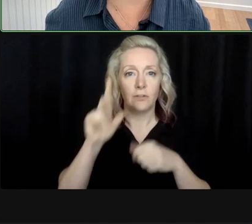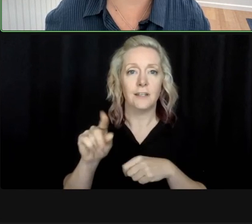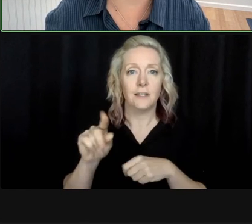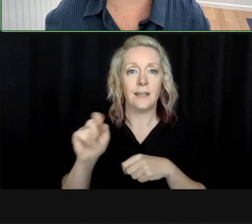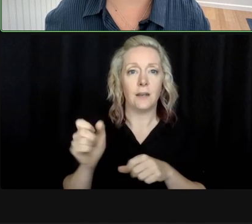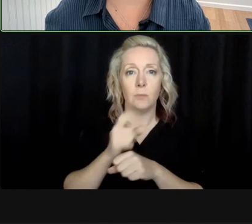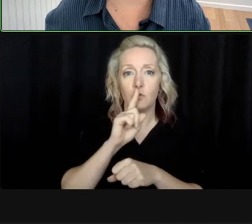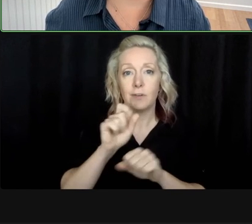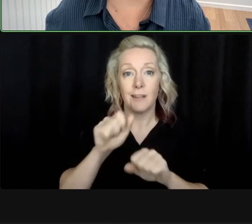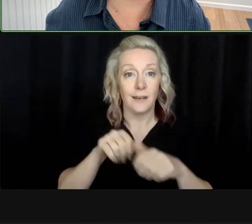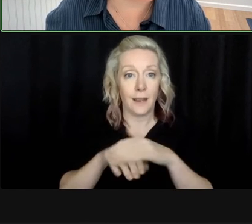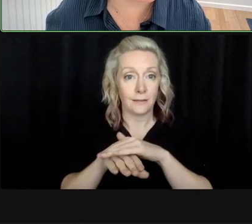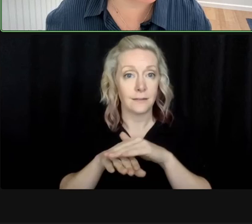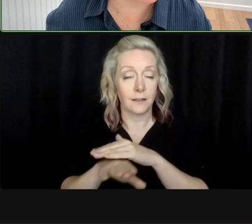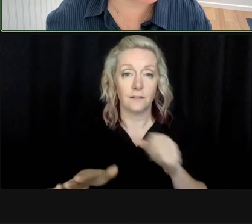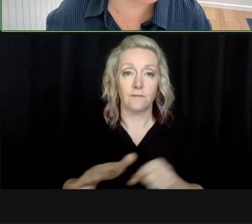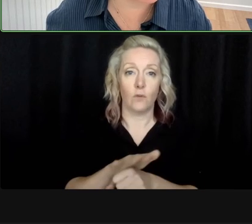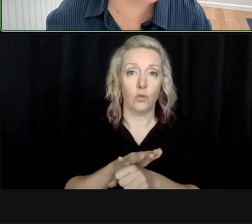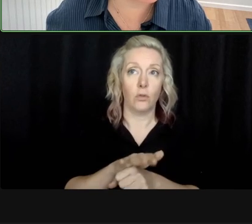reminder, Wendy.